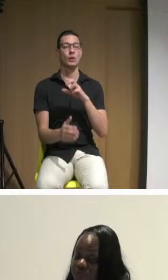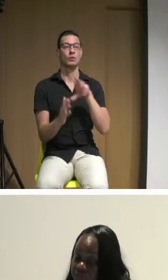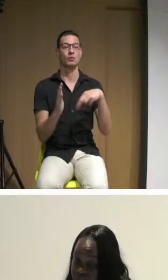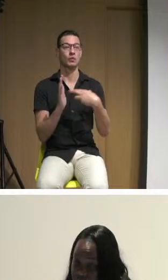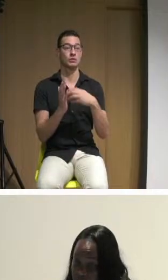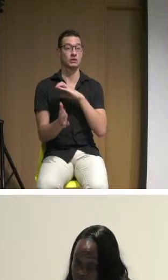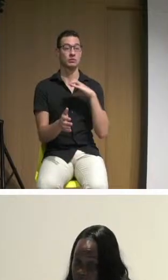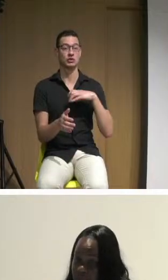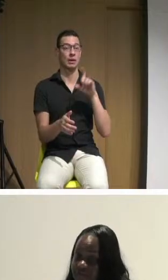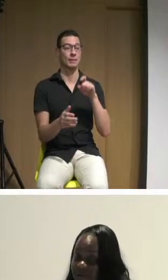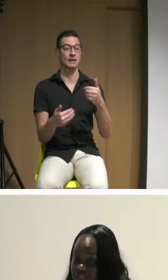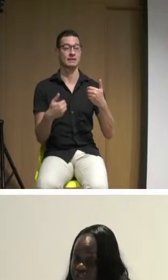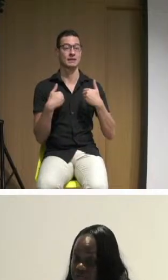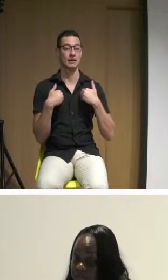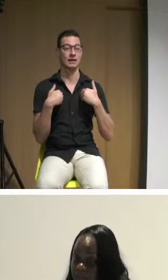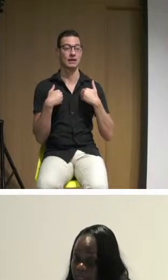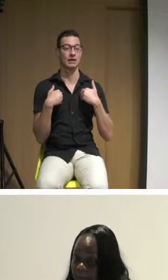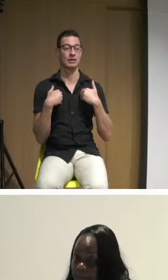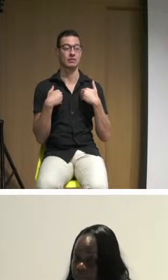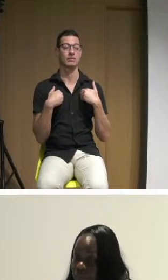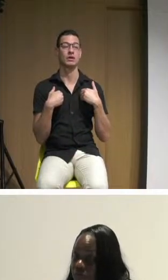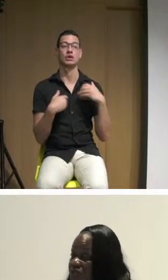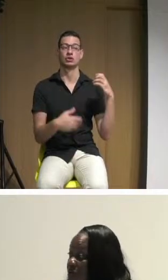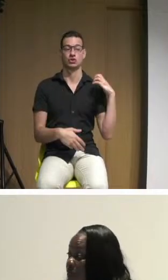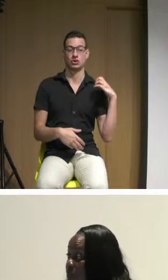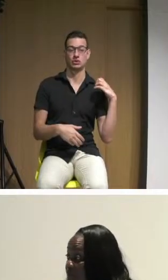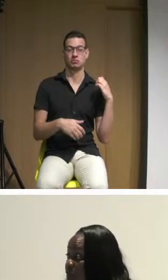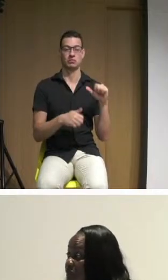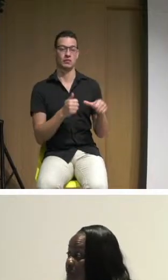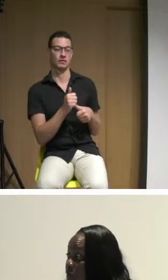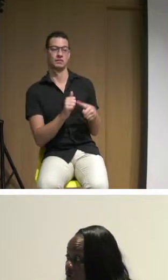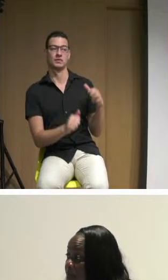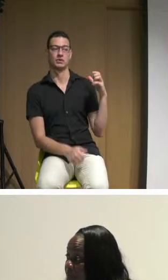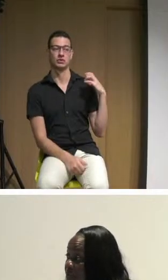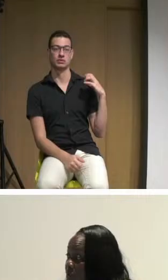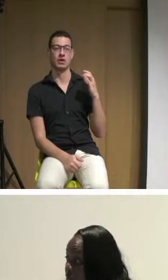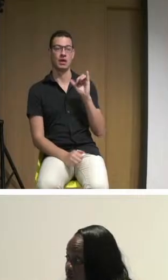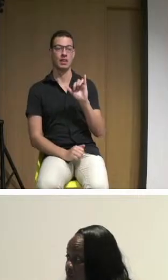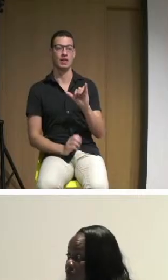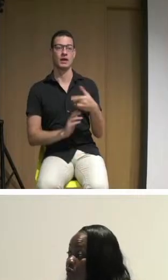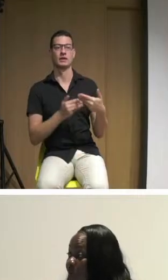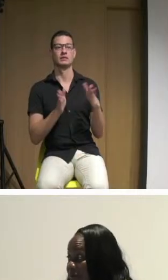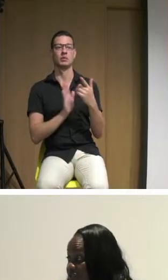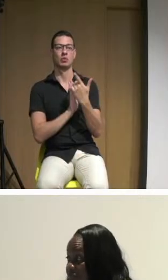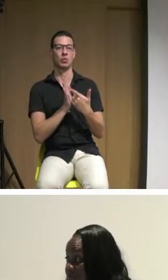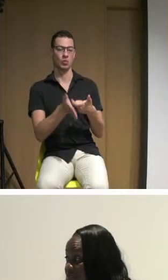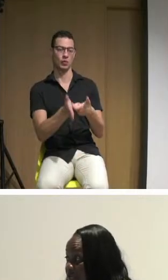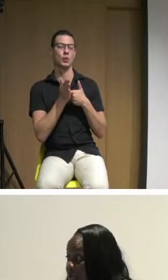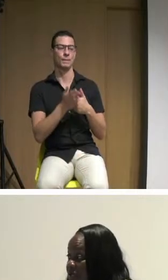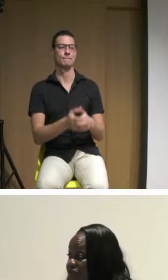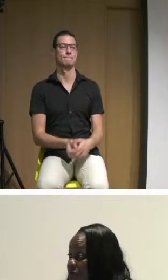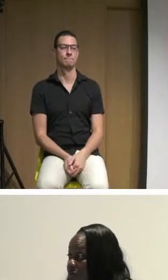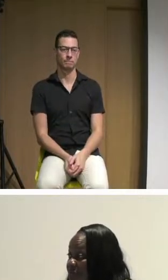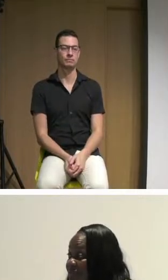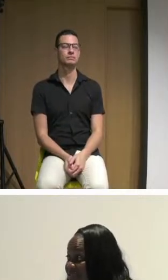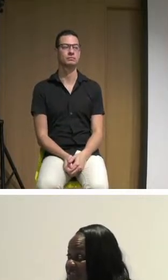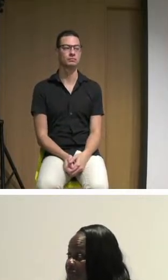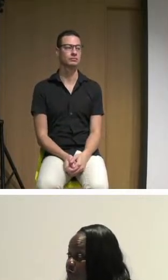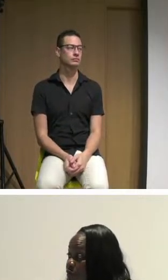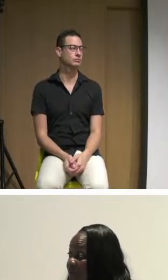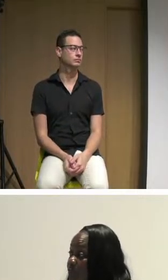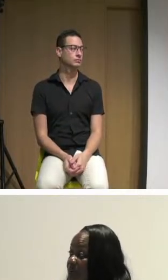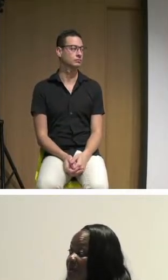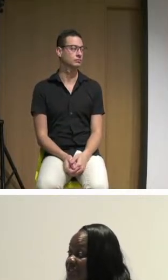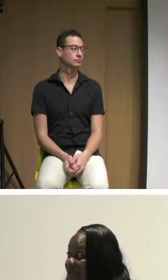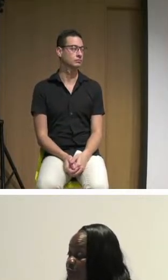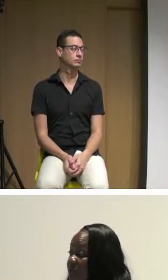are of chair and vice chair. Those are what the law, public law requires of us. And so this is the